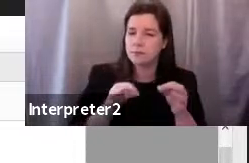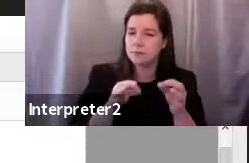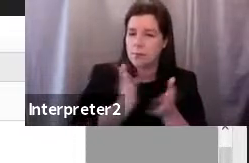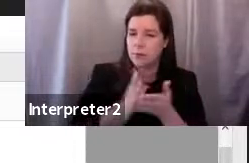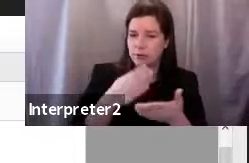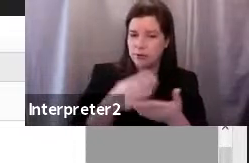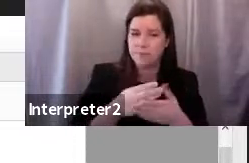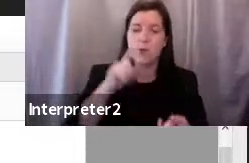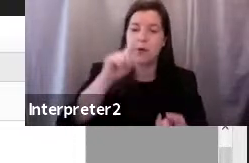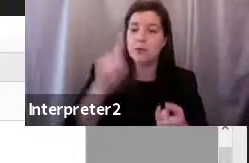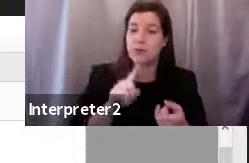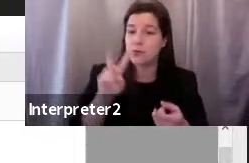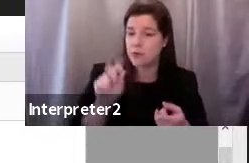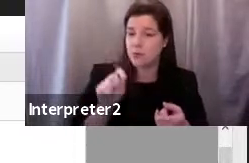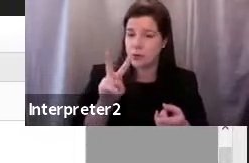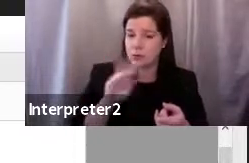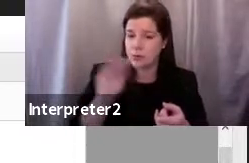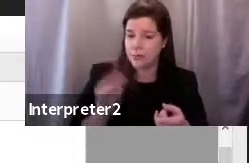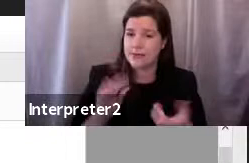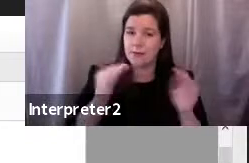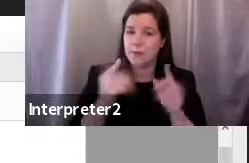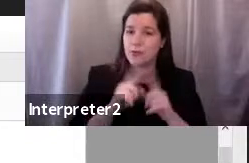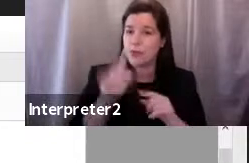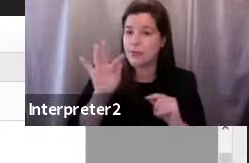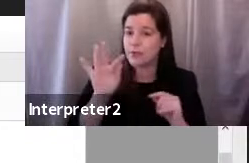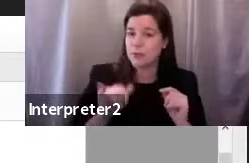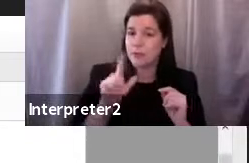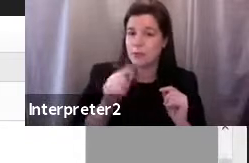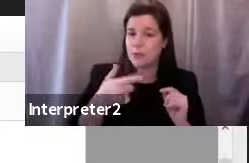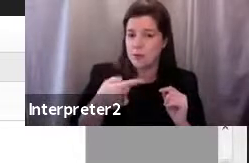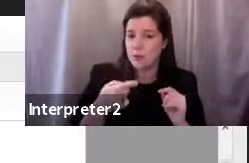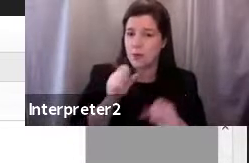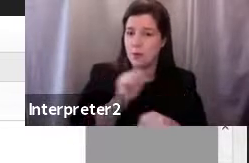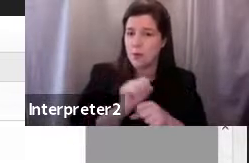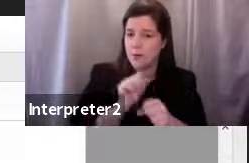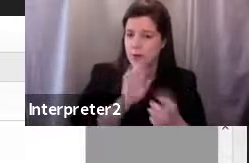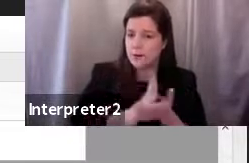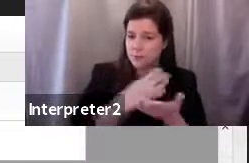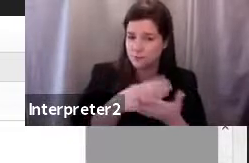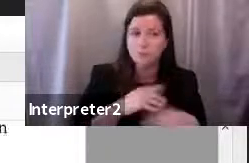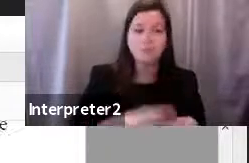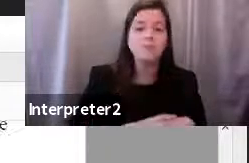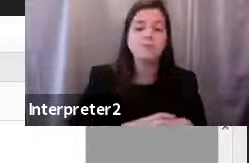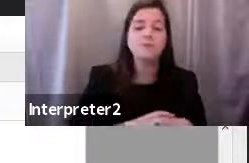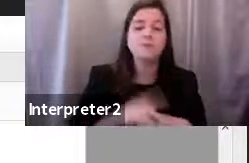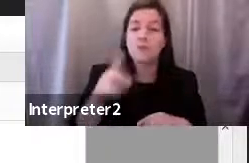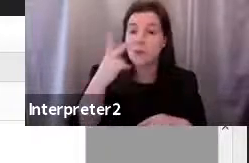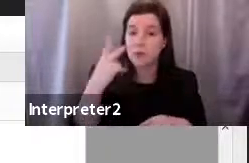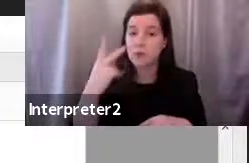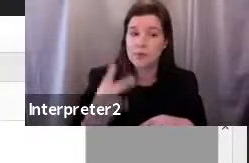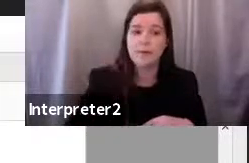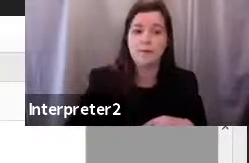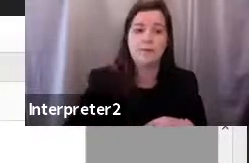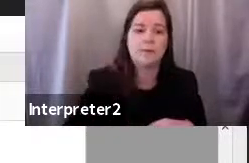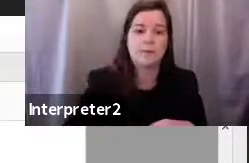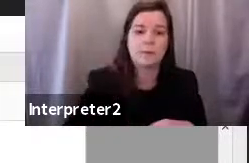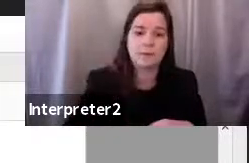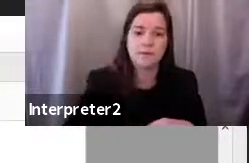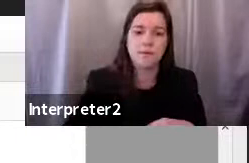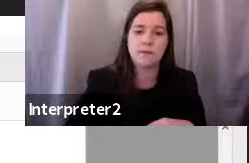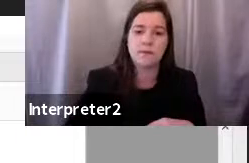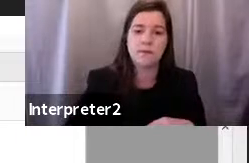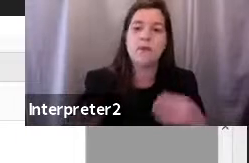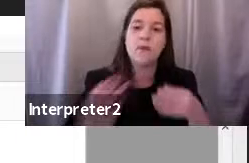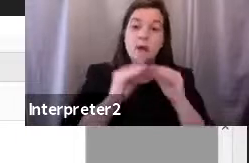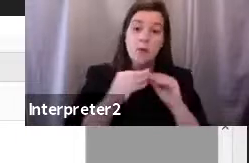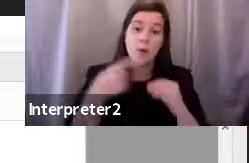or 2% from the fiscal 2021 working appropriation. As you can see in Exhibit 1 on page